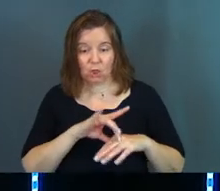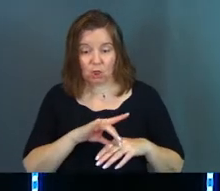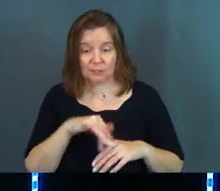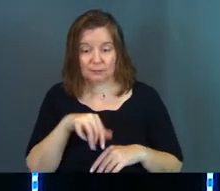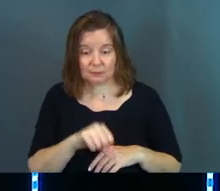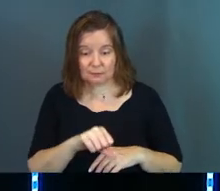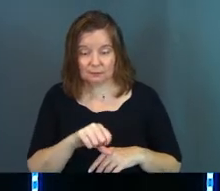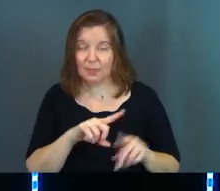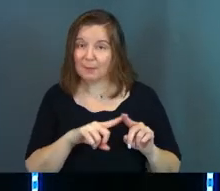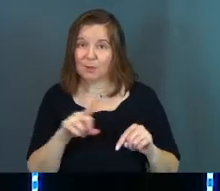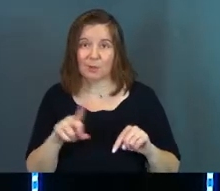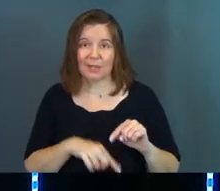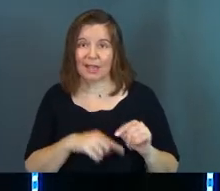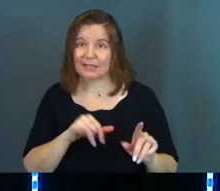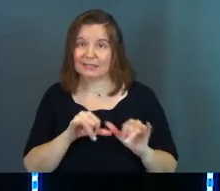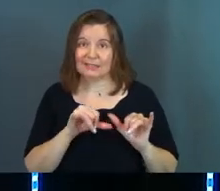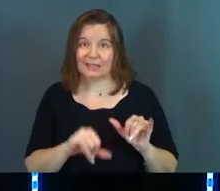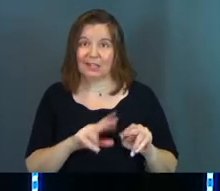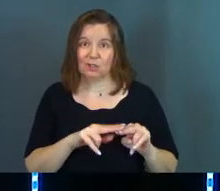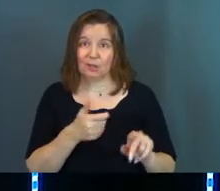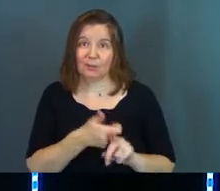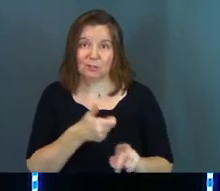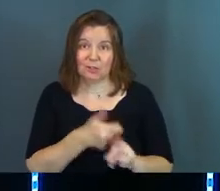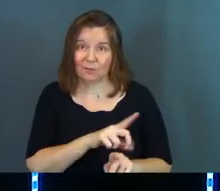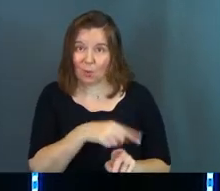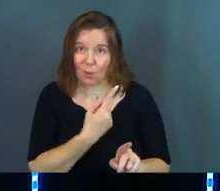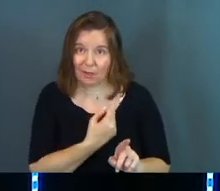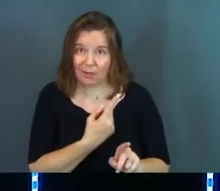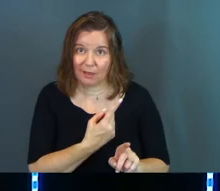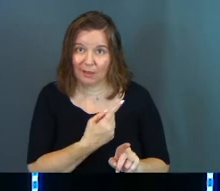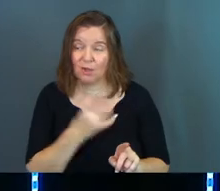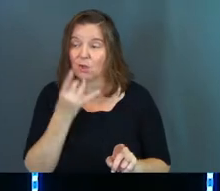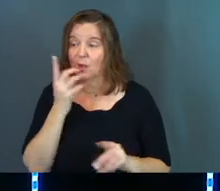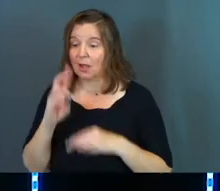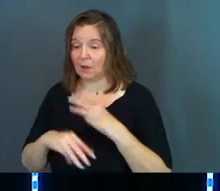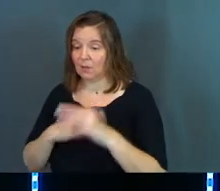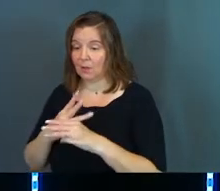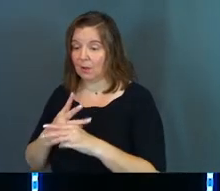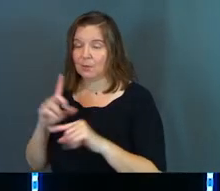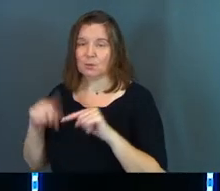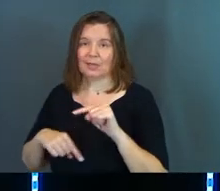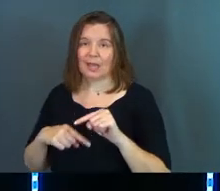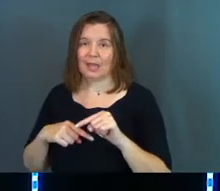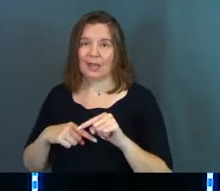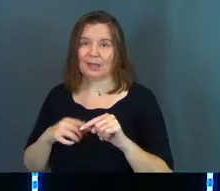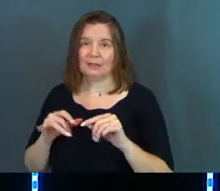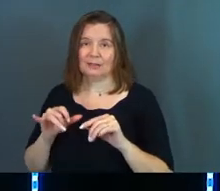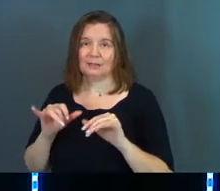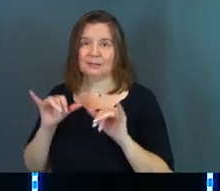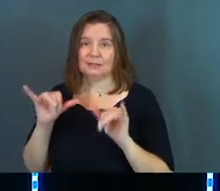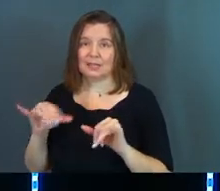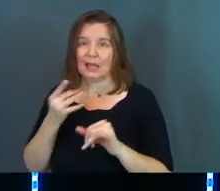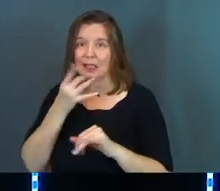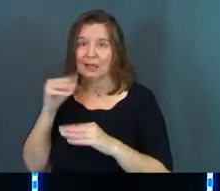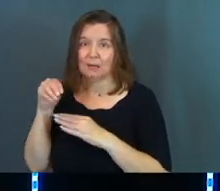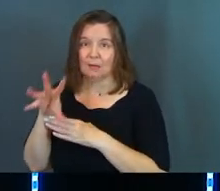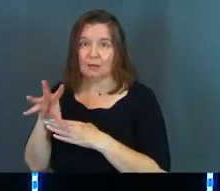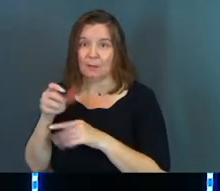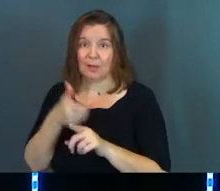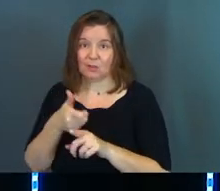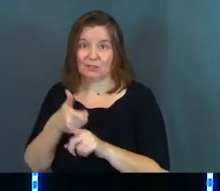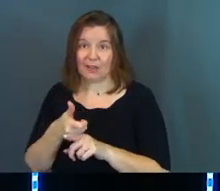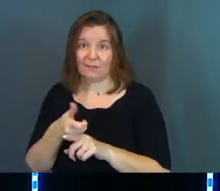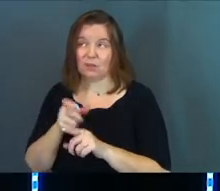earth, but you cannot remain salty by yourself. You're the light of the world, but you cannot remain lit by